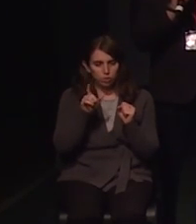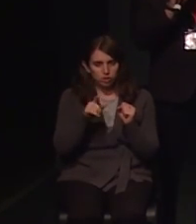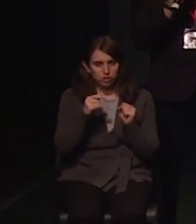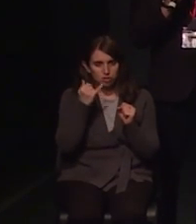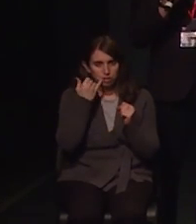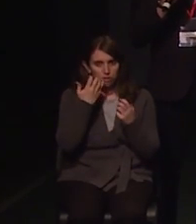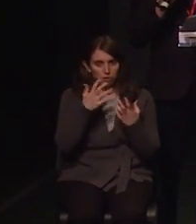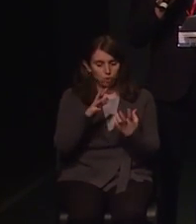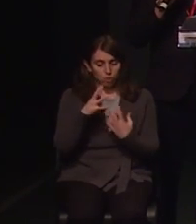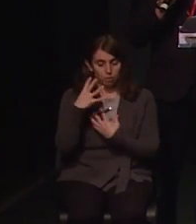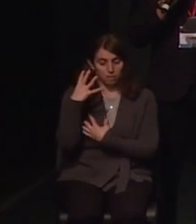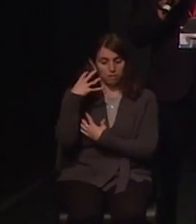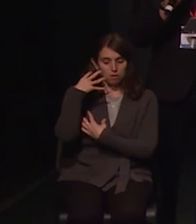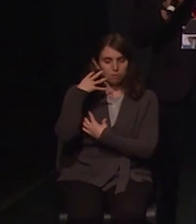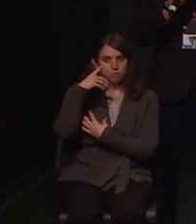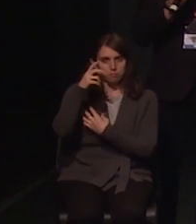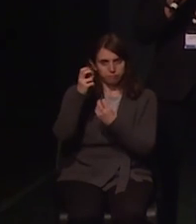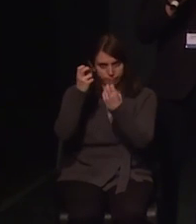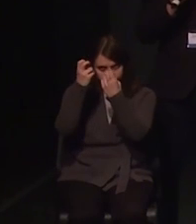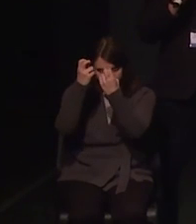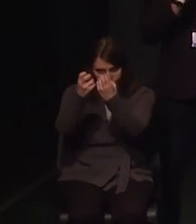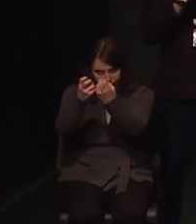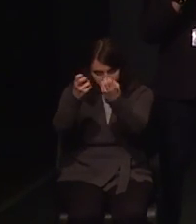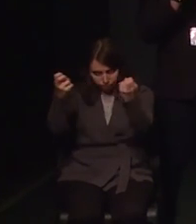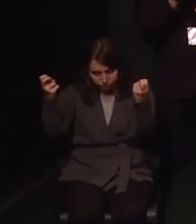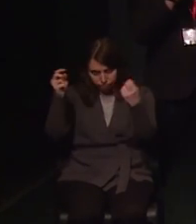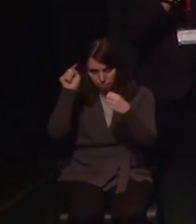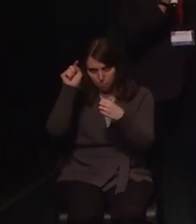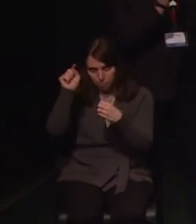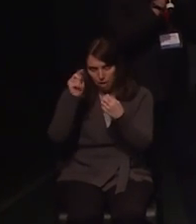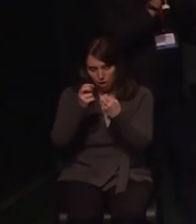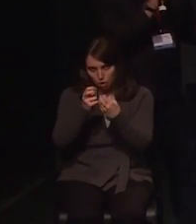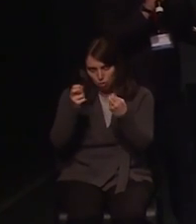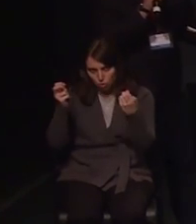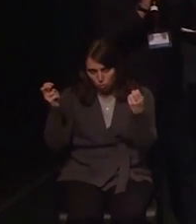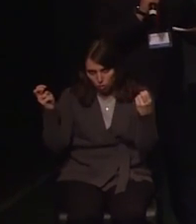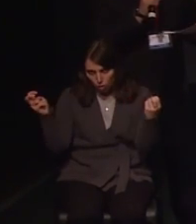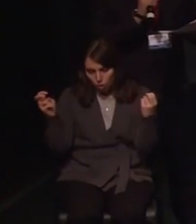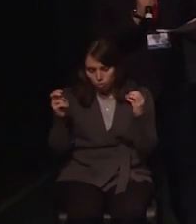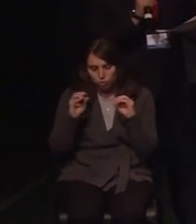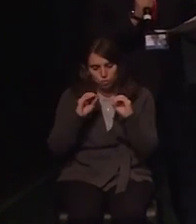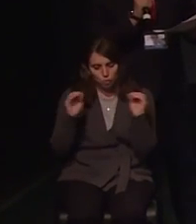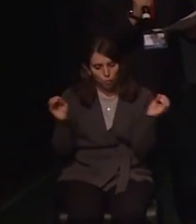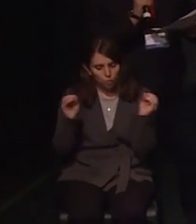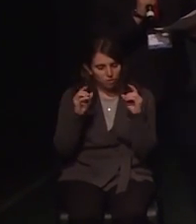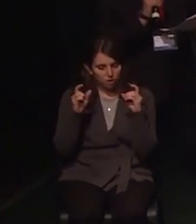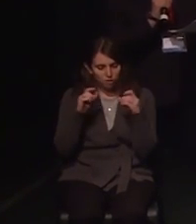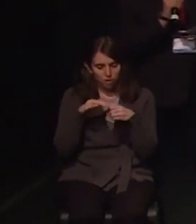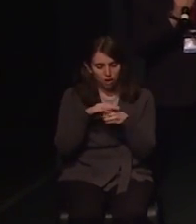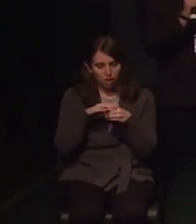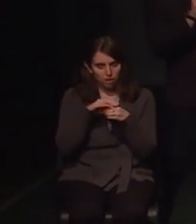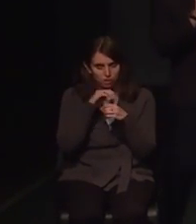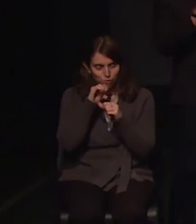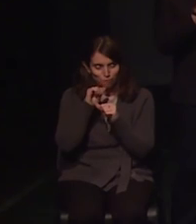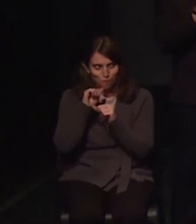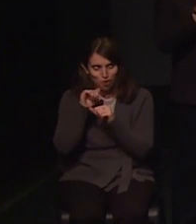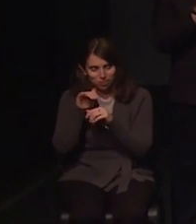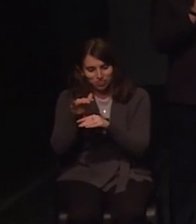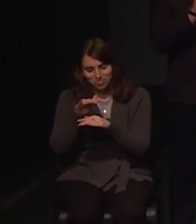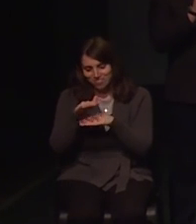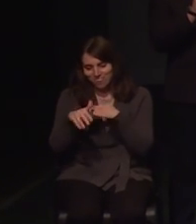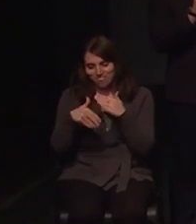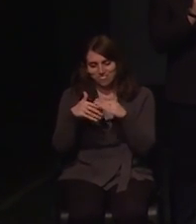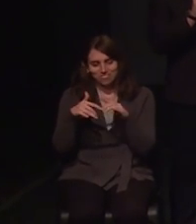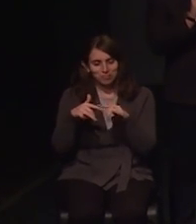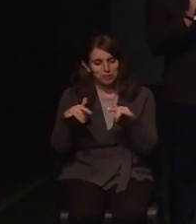sit in the no photography area of the room, which can be found in the back row. Don't all rush at once. The next conversation will